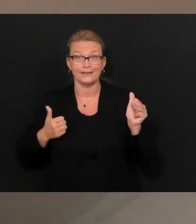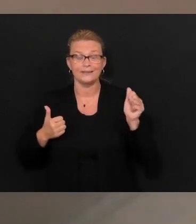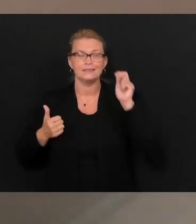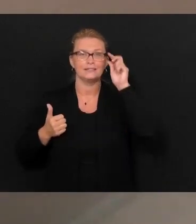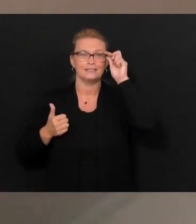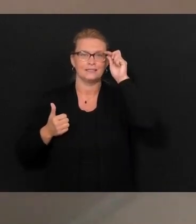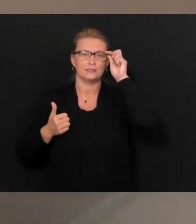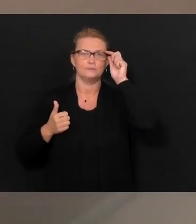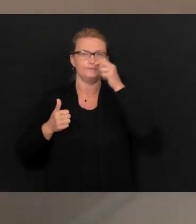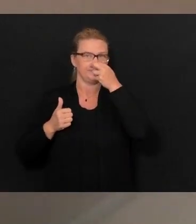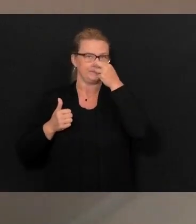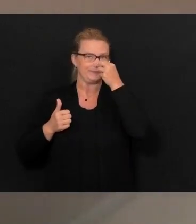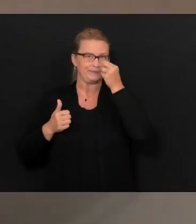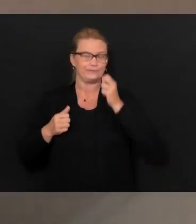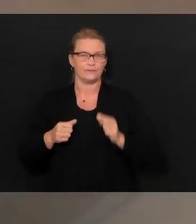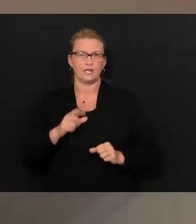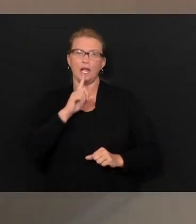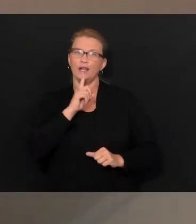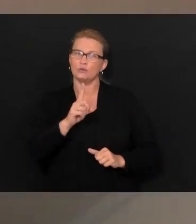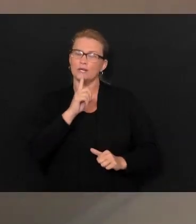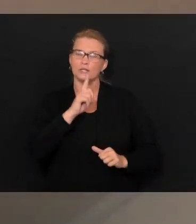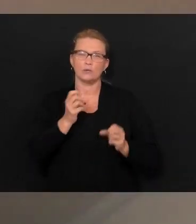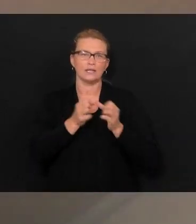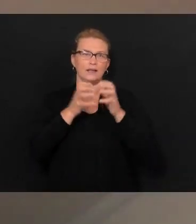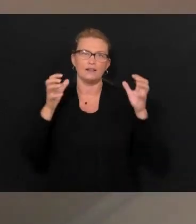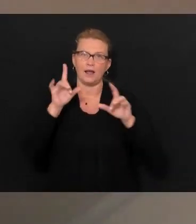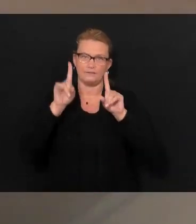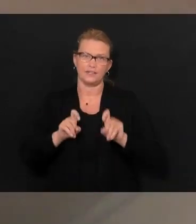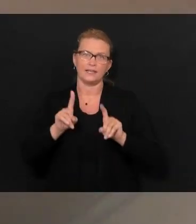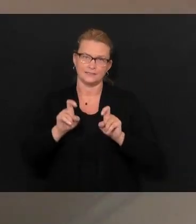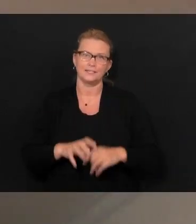really, really extensive community testing. So thank you.